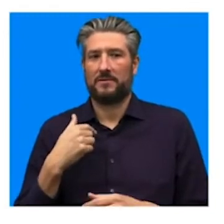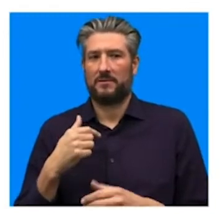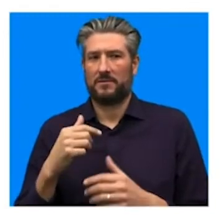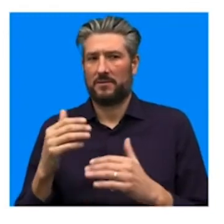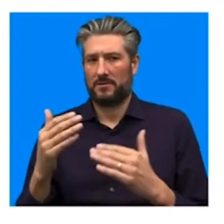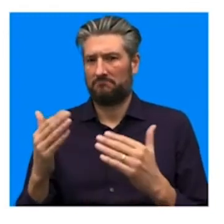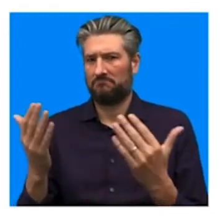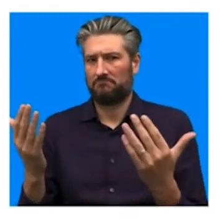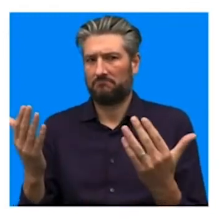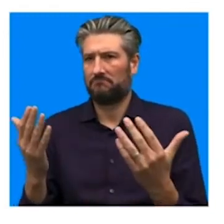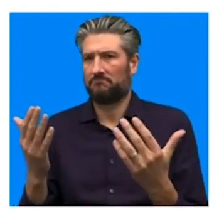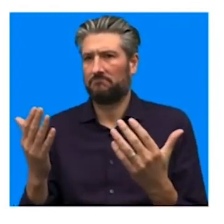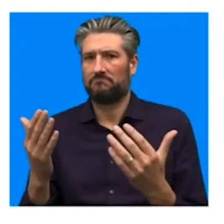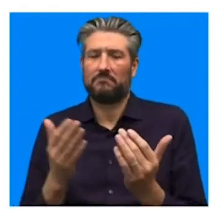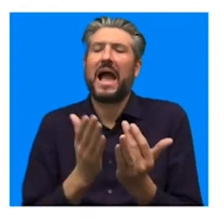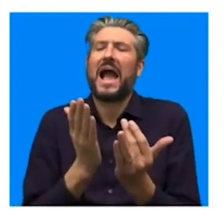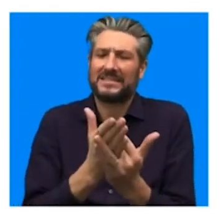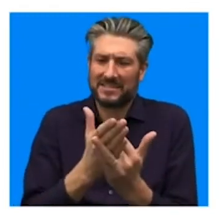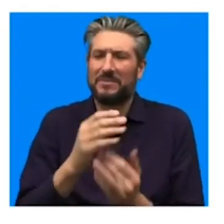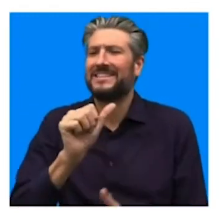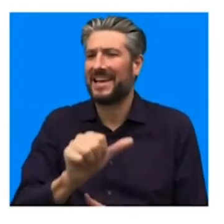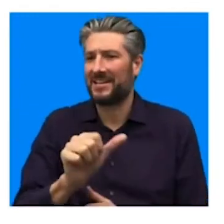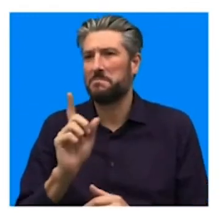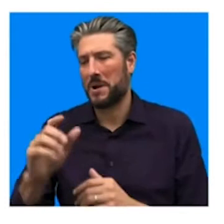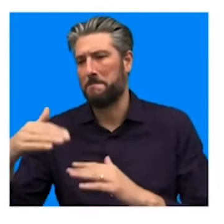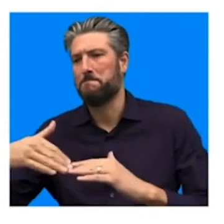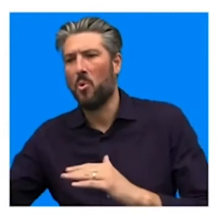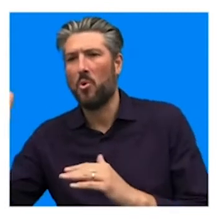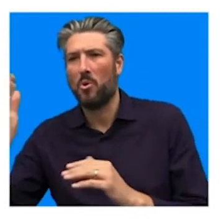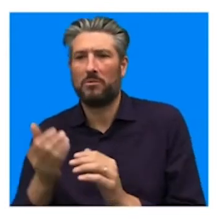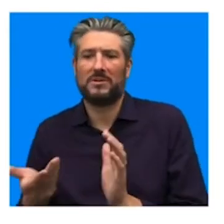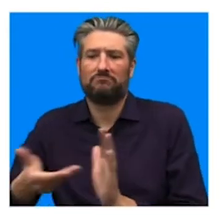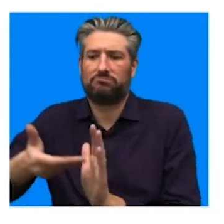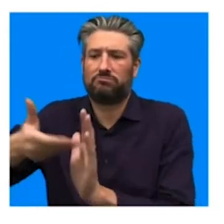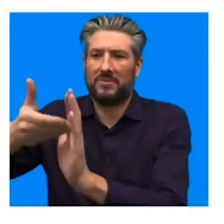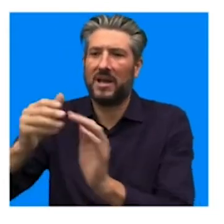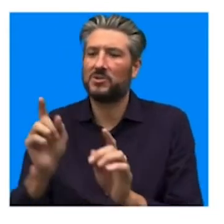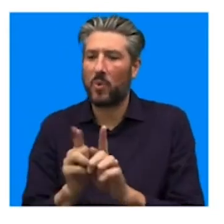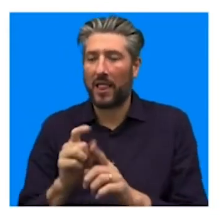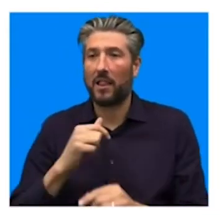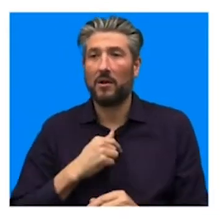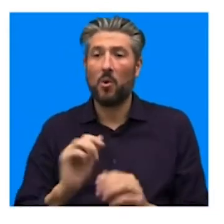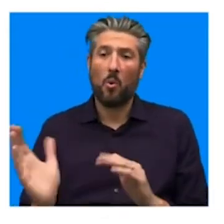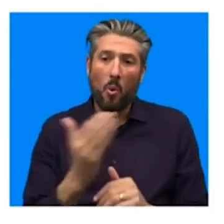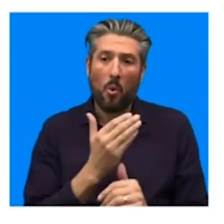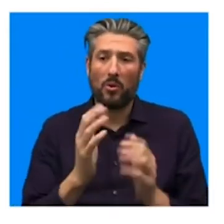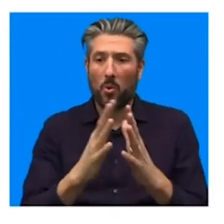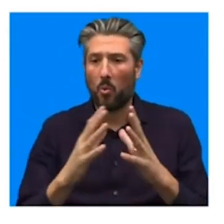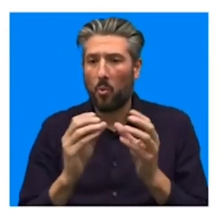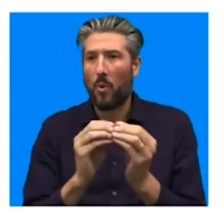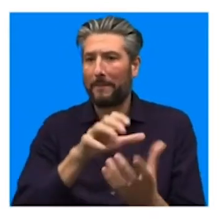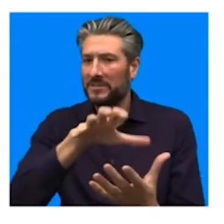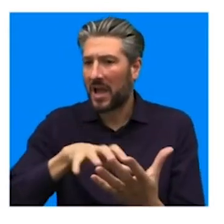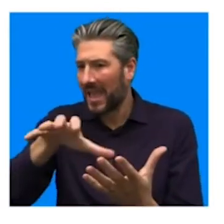of course, digital accessibility is like the foundation. We need to make sure all of our websites are fully accessible for